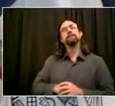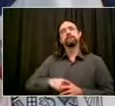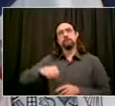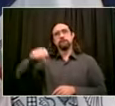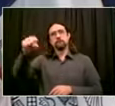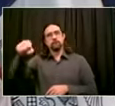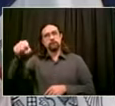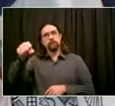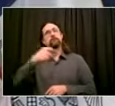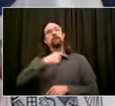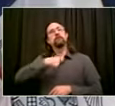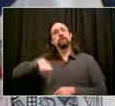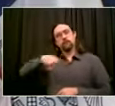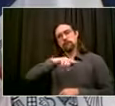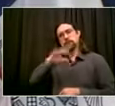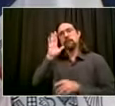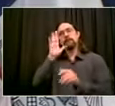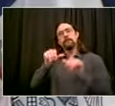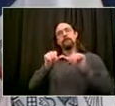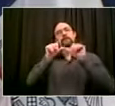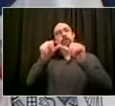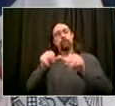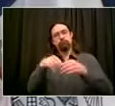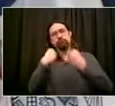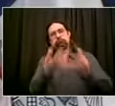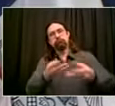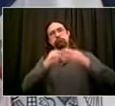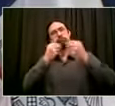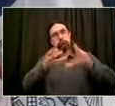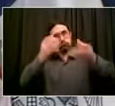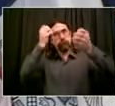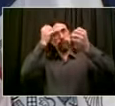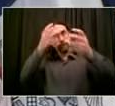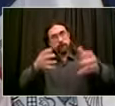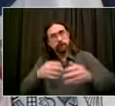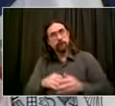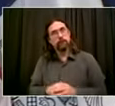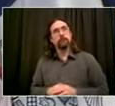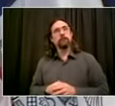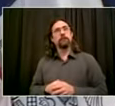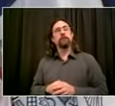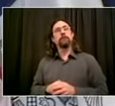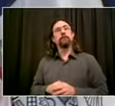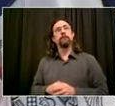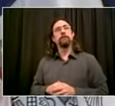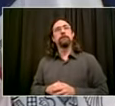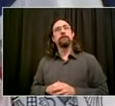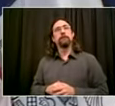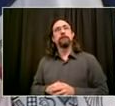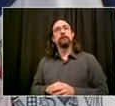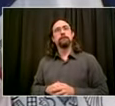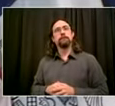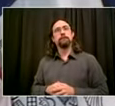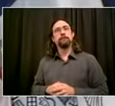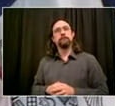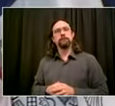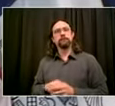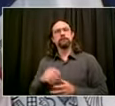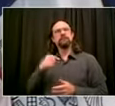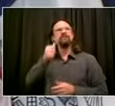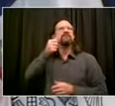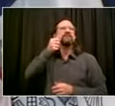confusion. City put forward a vision of how to address this immediate problem. State had a different approach. We're aligning to the state's approach.